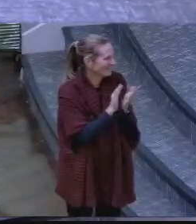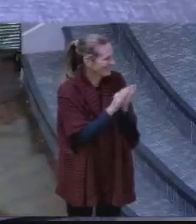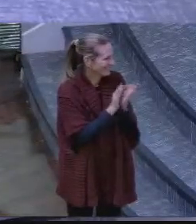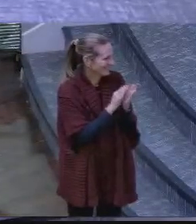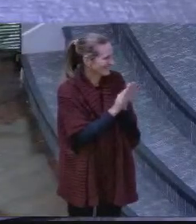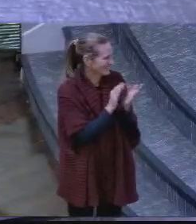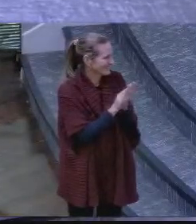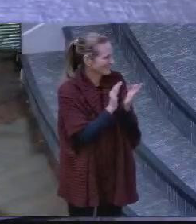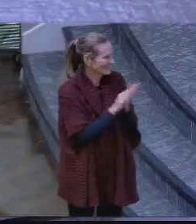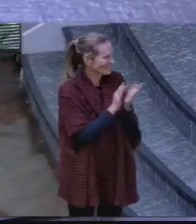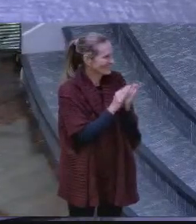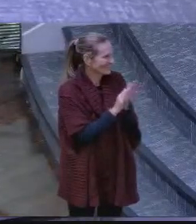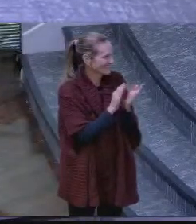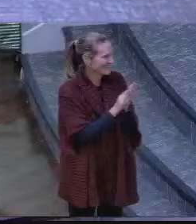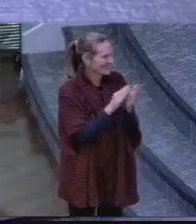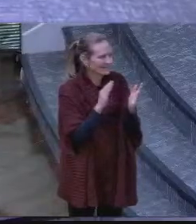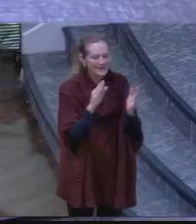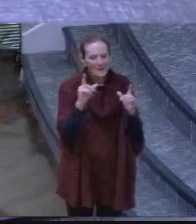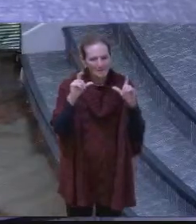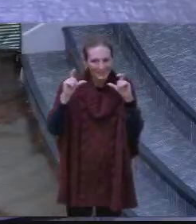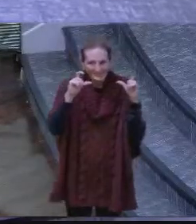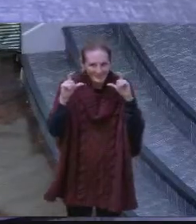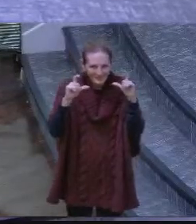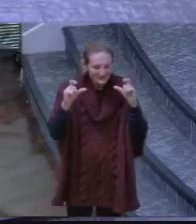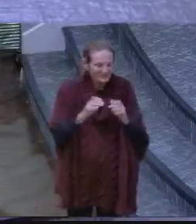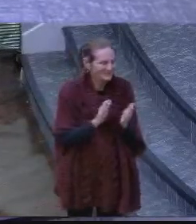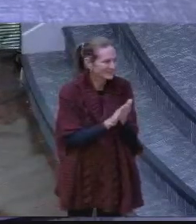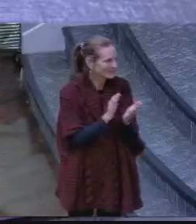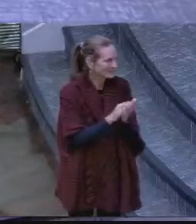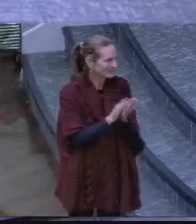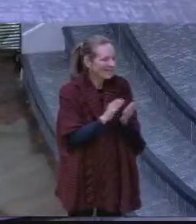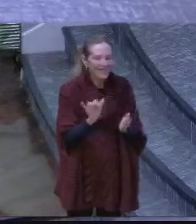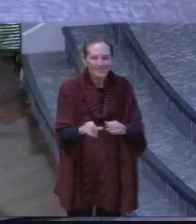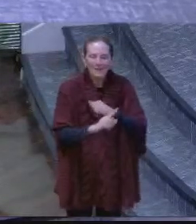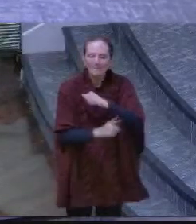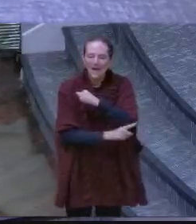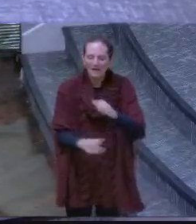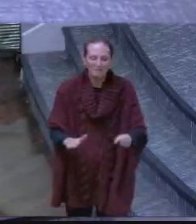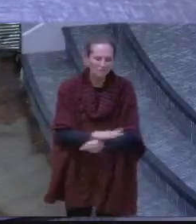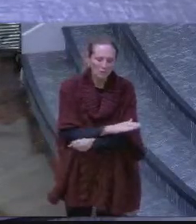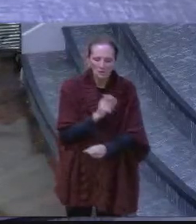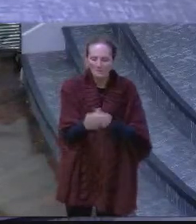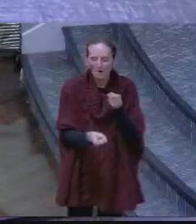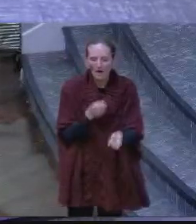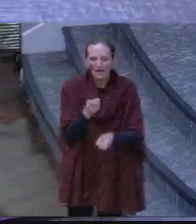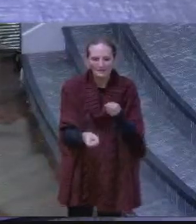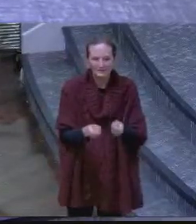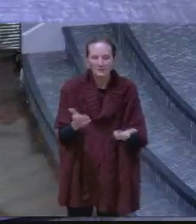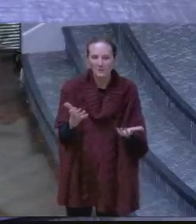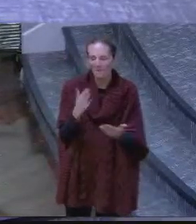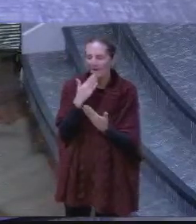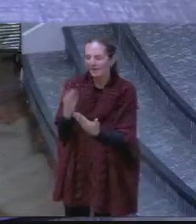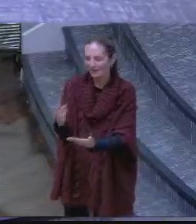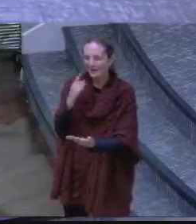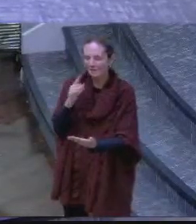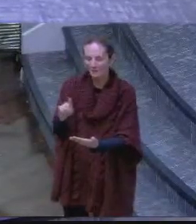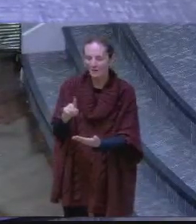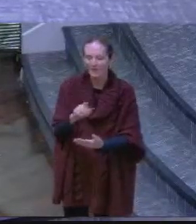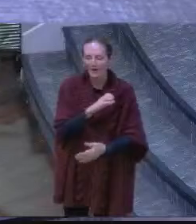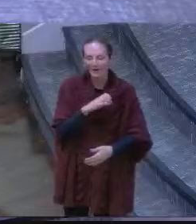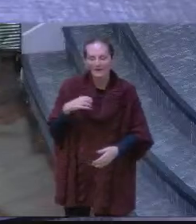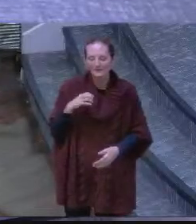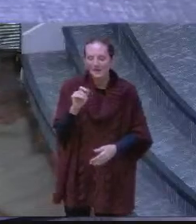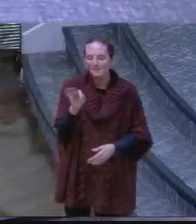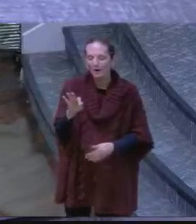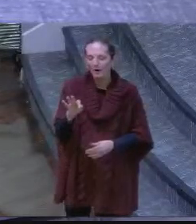Now, while we get some pictures, that's full of prizes for you. We want to thank the Athens Area Chamber of Commerce for their continued partnership in our Employee